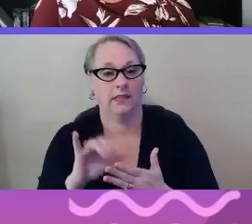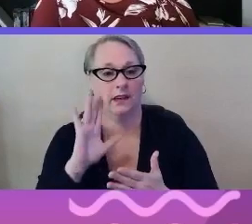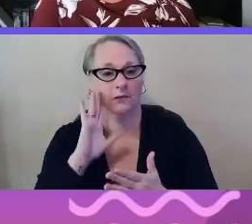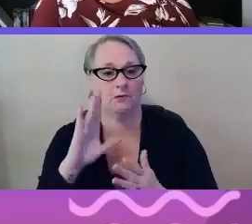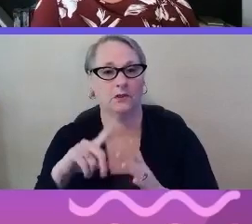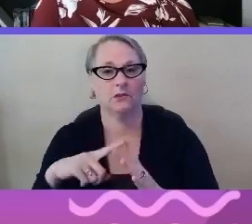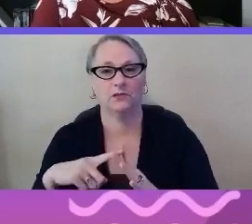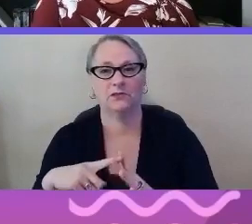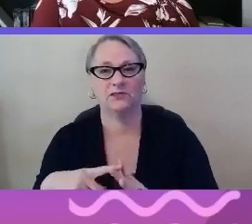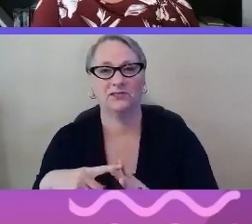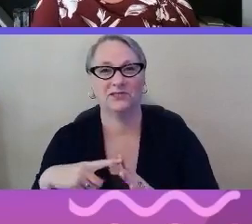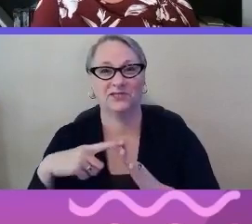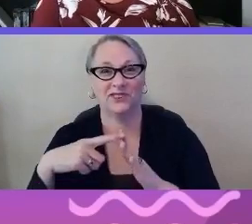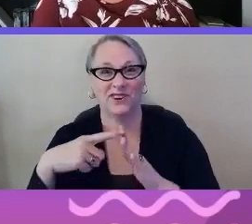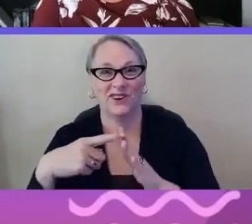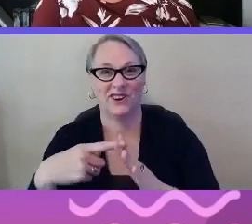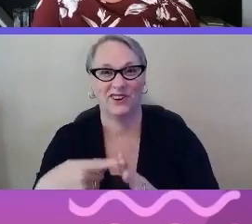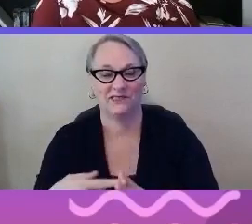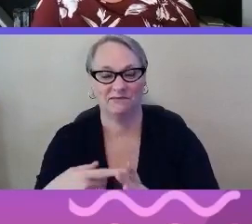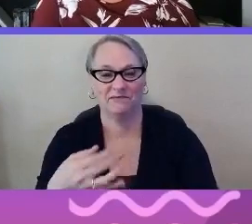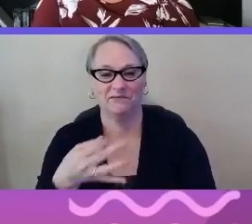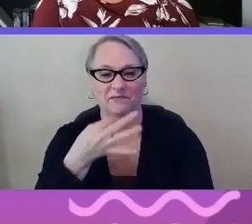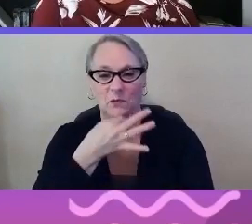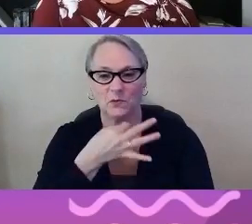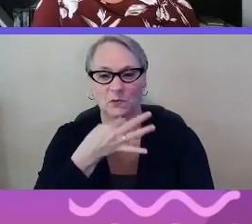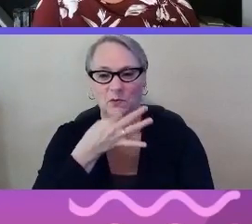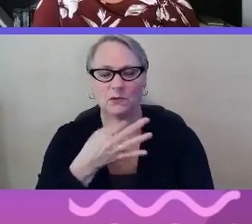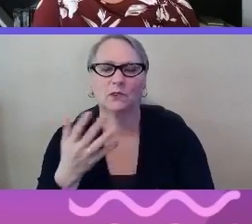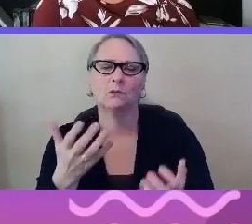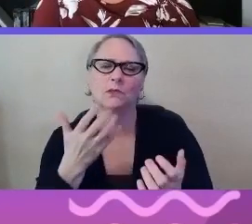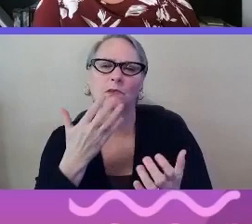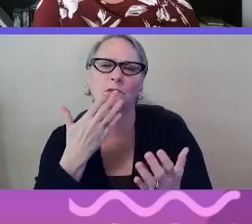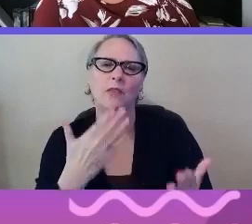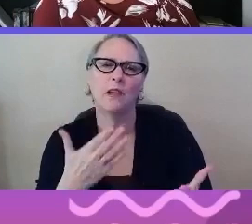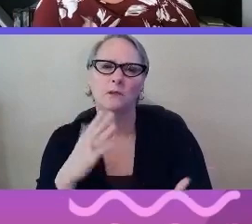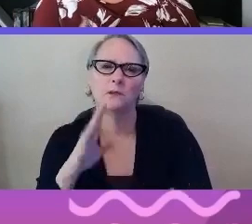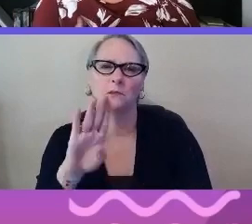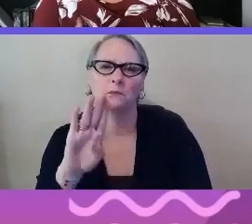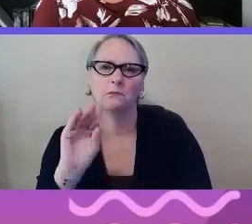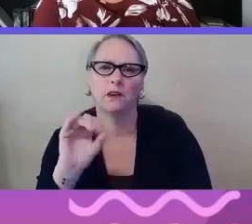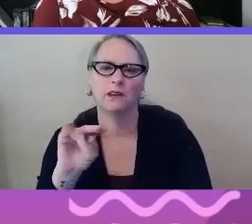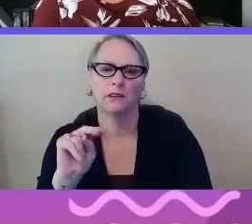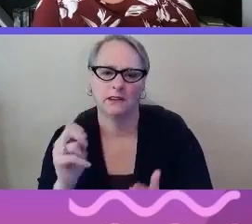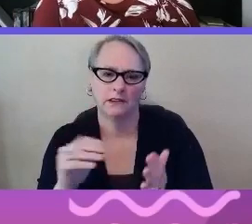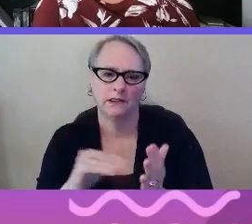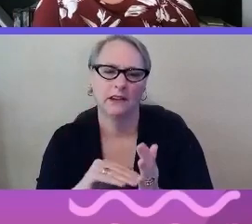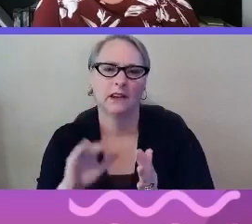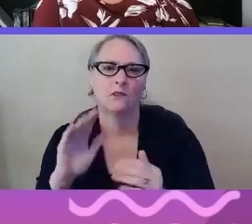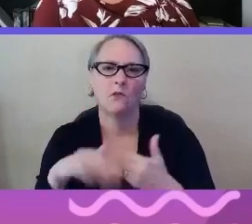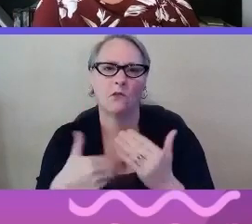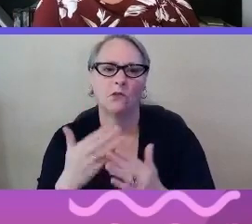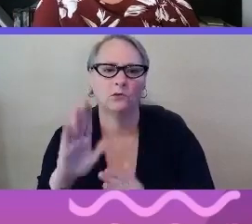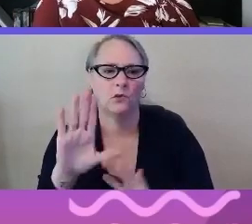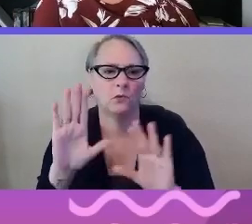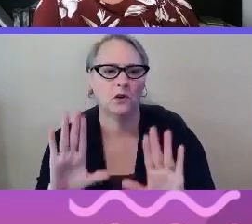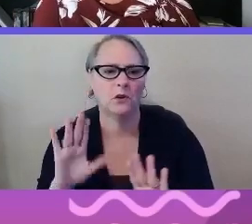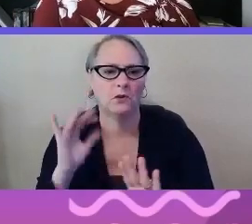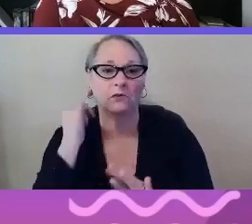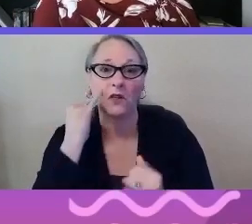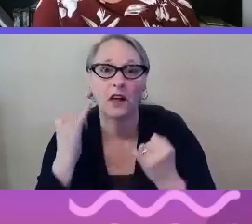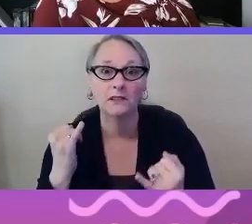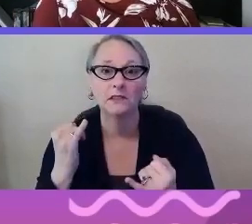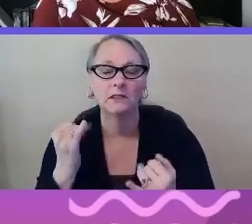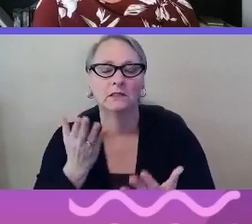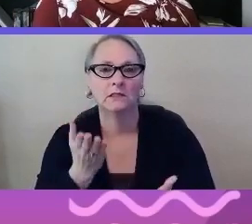a minute. But I want to thank you, Bonnie, again so much for all your wonderful ideas and suggestions, and